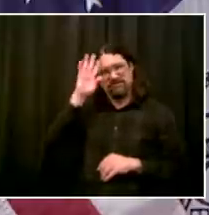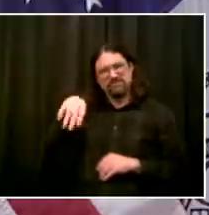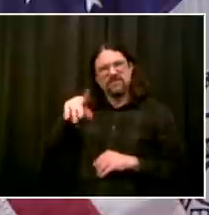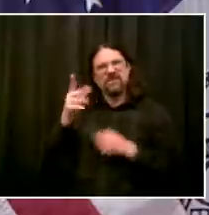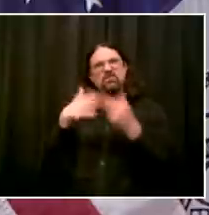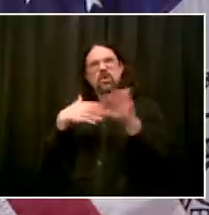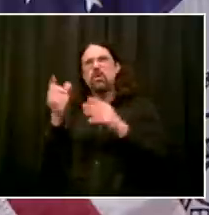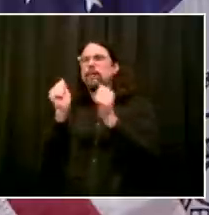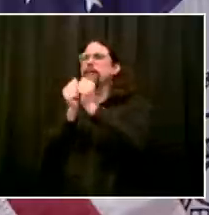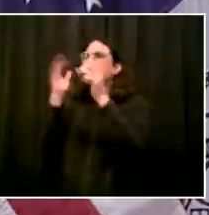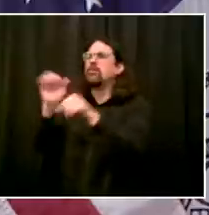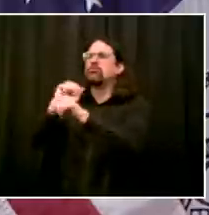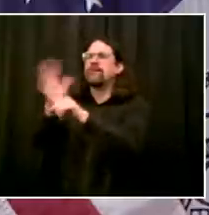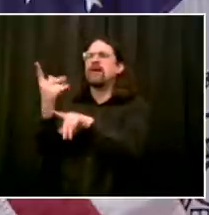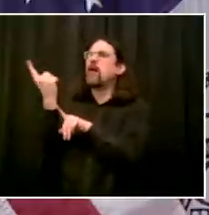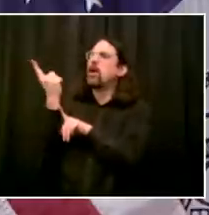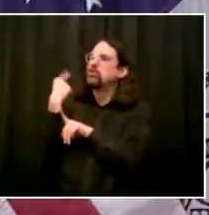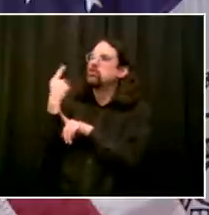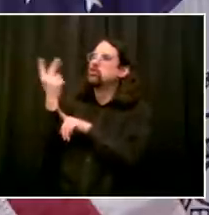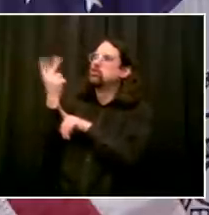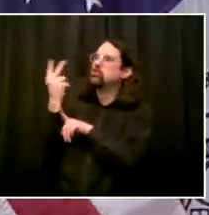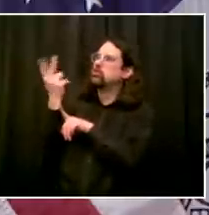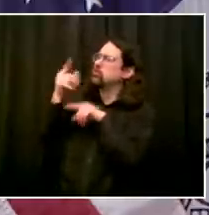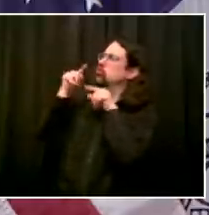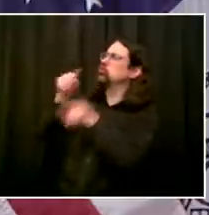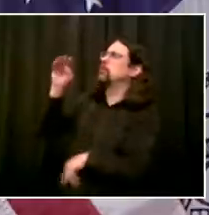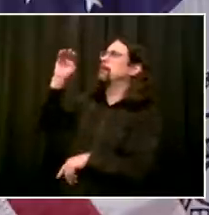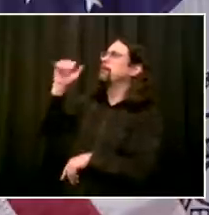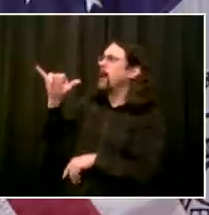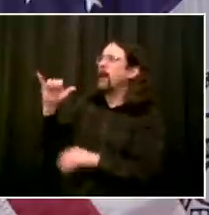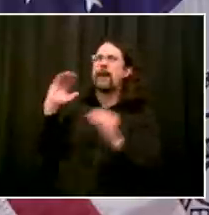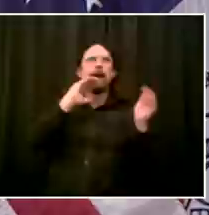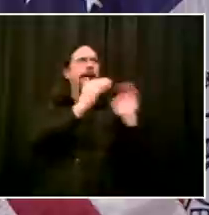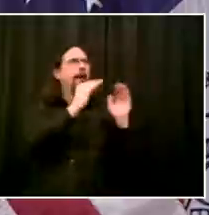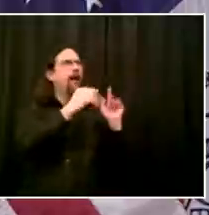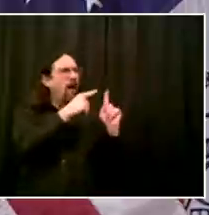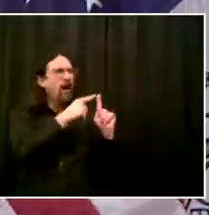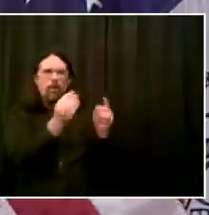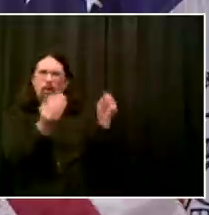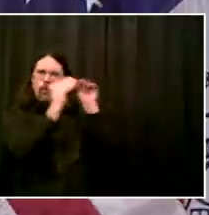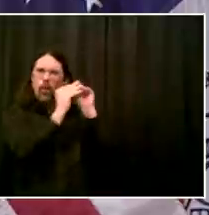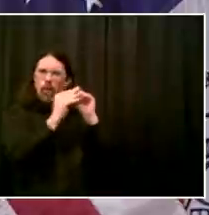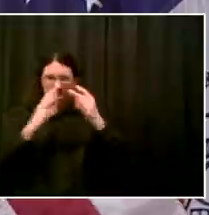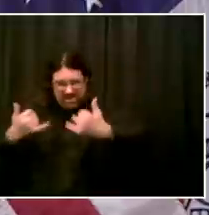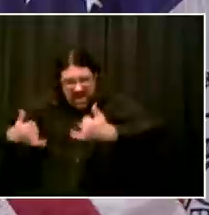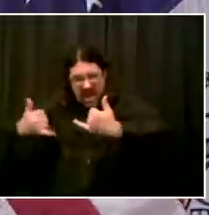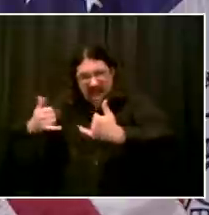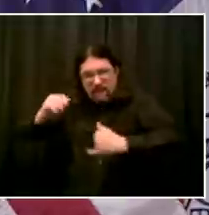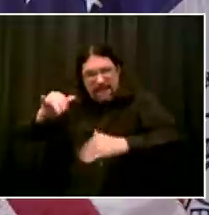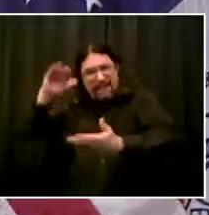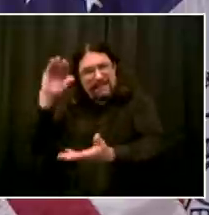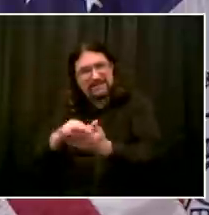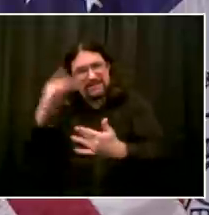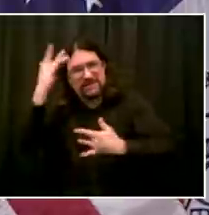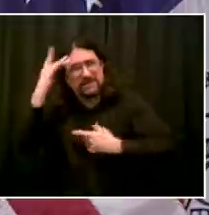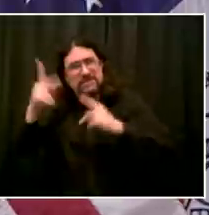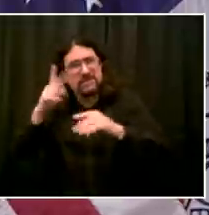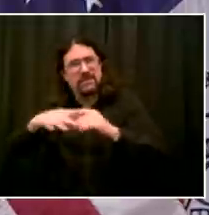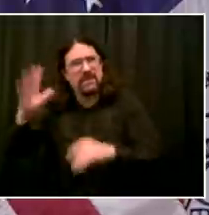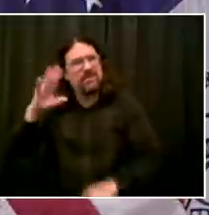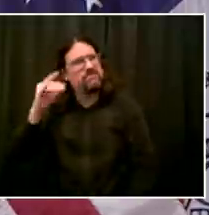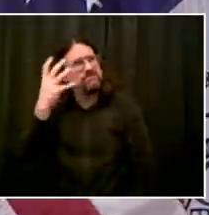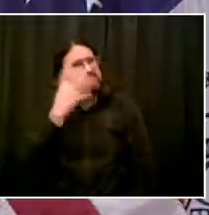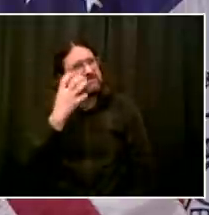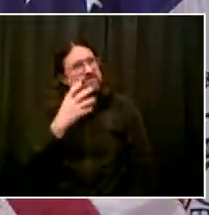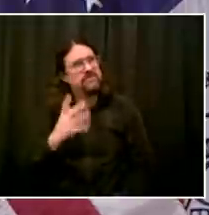all learning together about this. So it's this simple. The thresholds now make sense. This is a standard. If you just think about it in this sort of common sense way, if you could stick